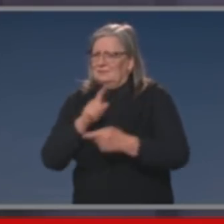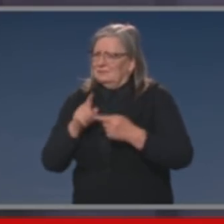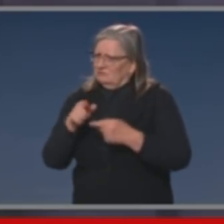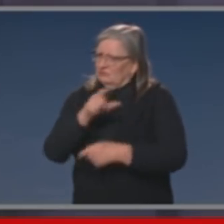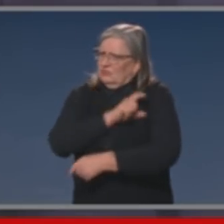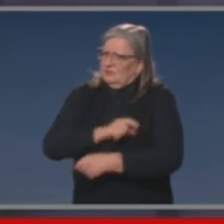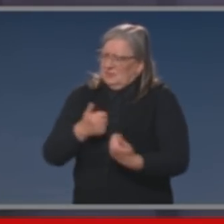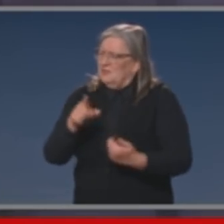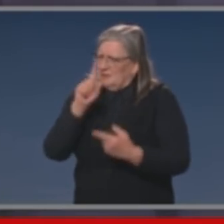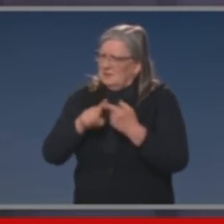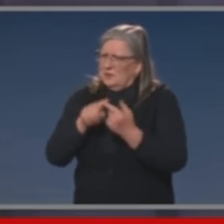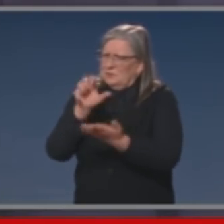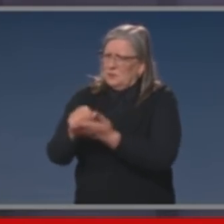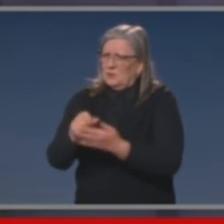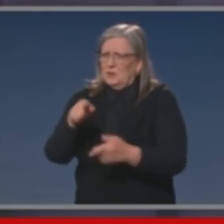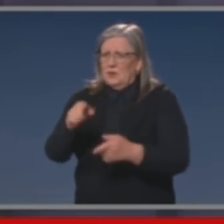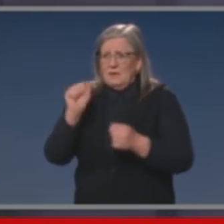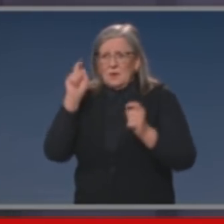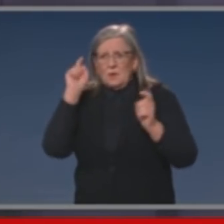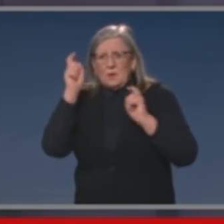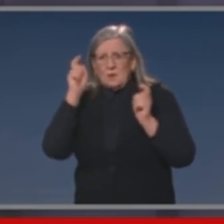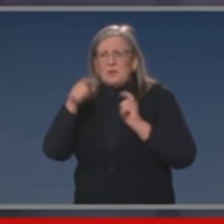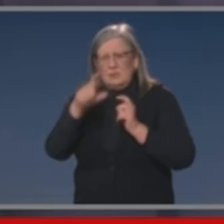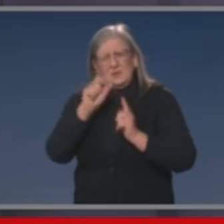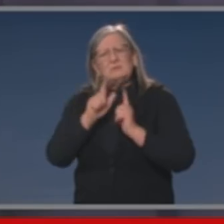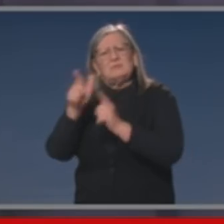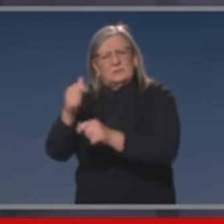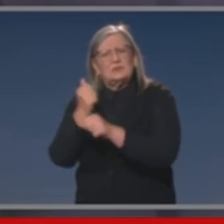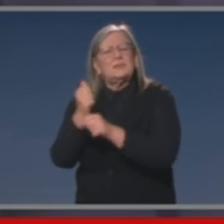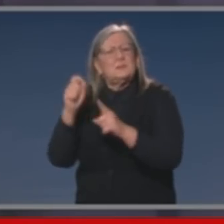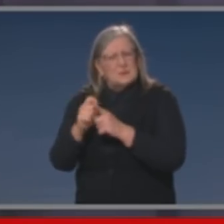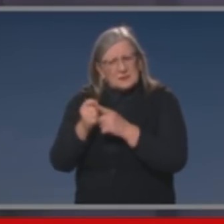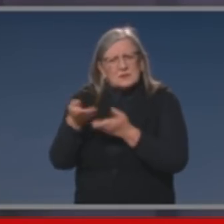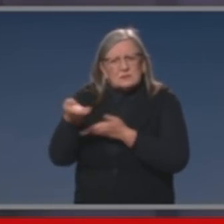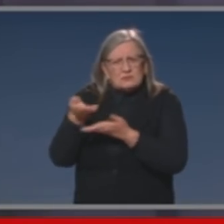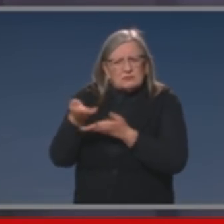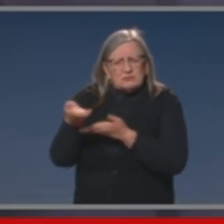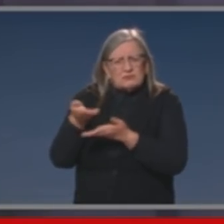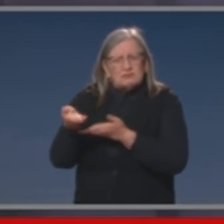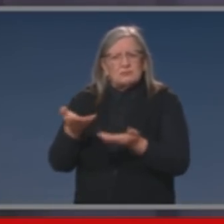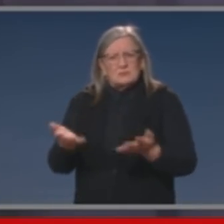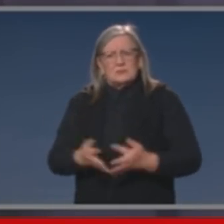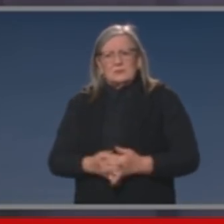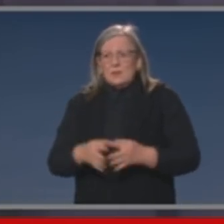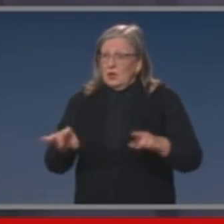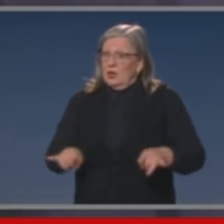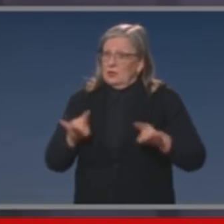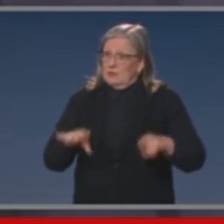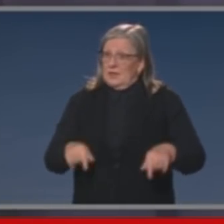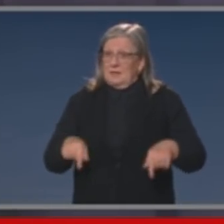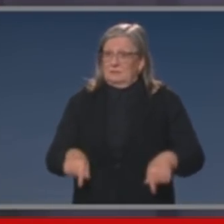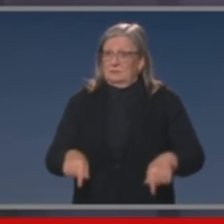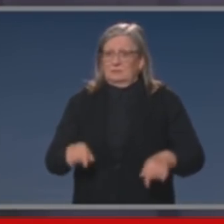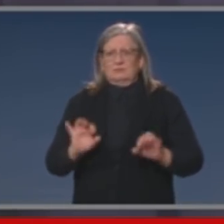GP about it if you're concerned, but on the basis of information we have in Australia, we've not had a single case of this